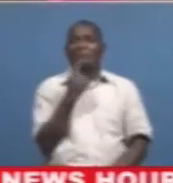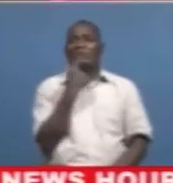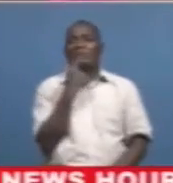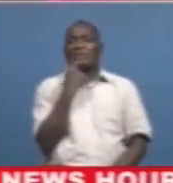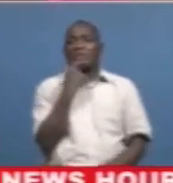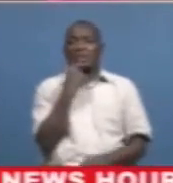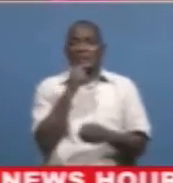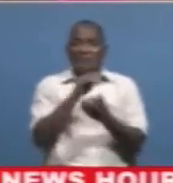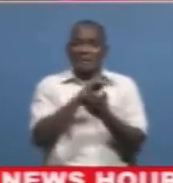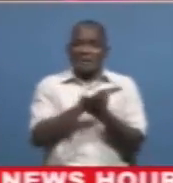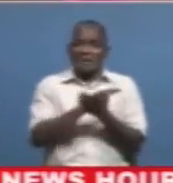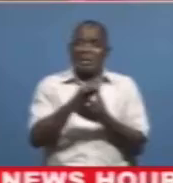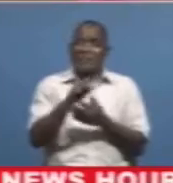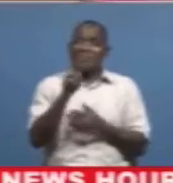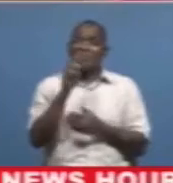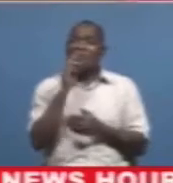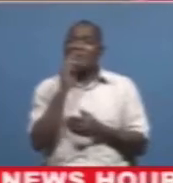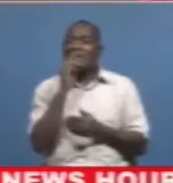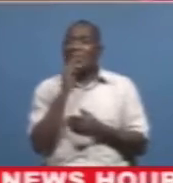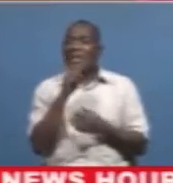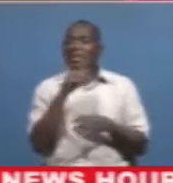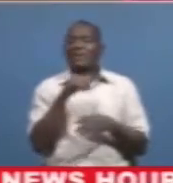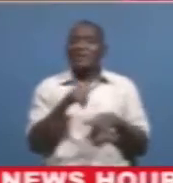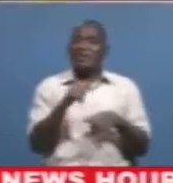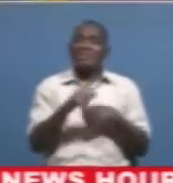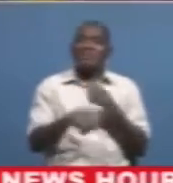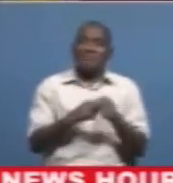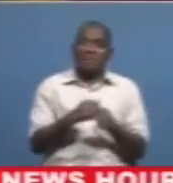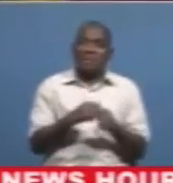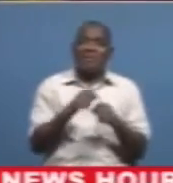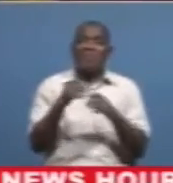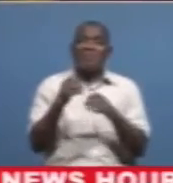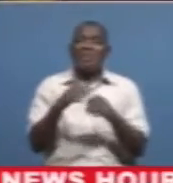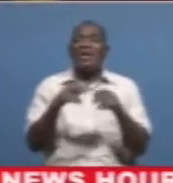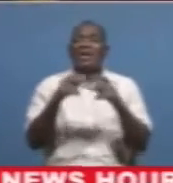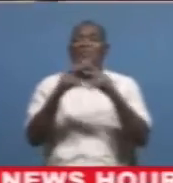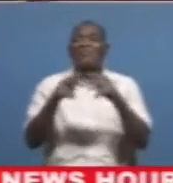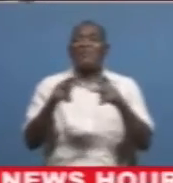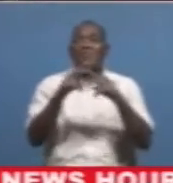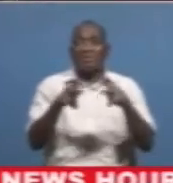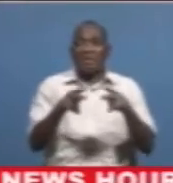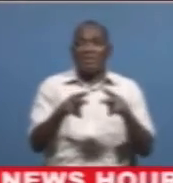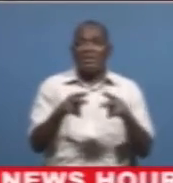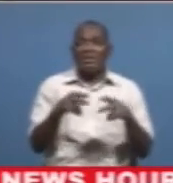potable water is still a struggle in many rural communities in the